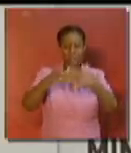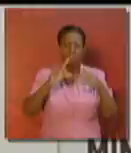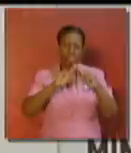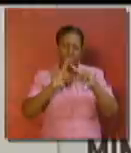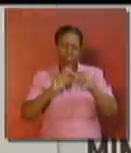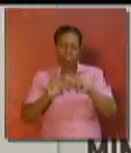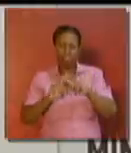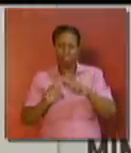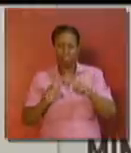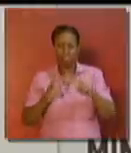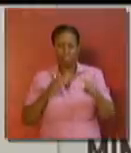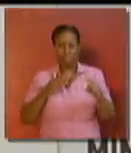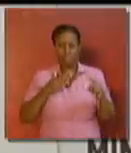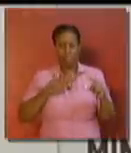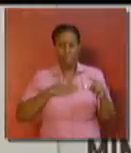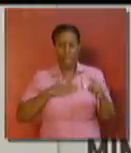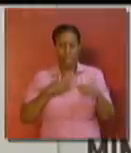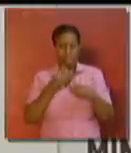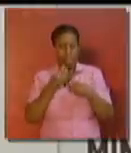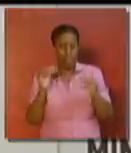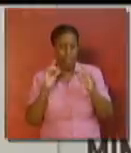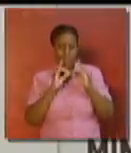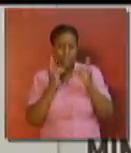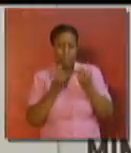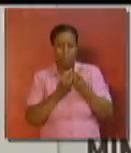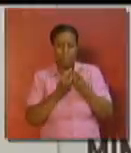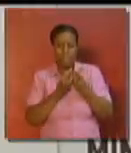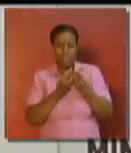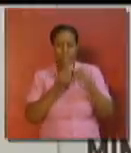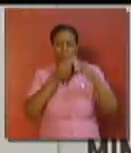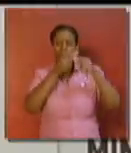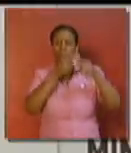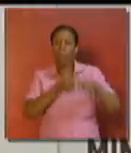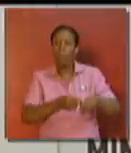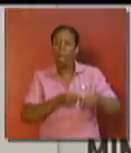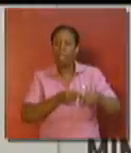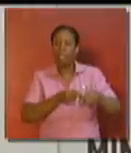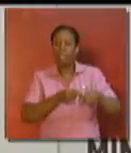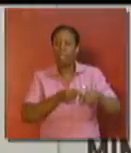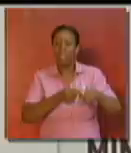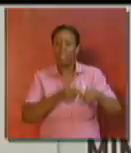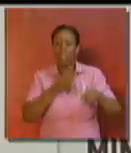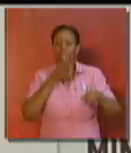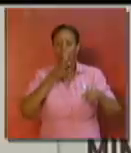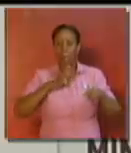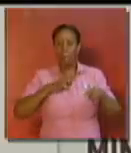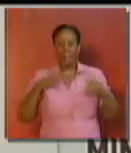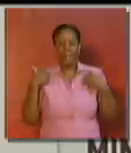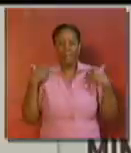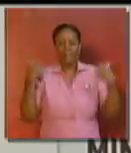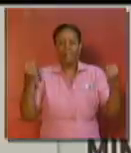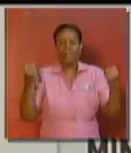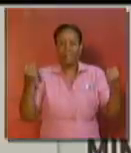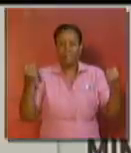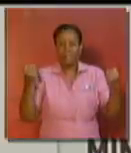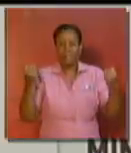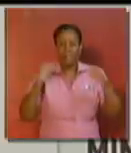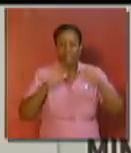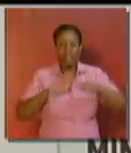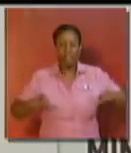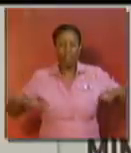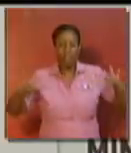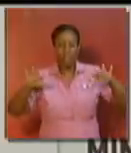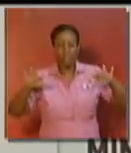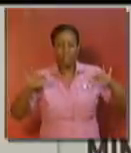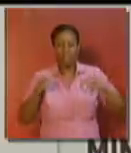part of the Ministry of Health. And we have been responsible for assisting in improving the healthy outcomes for both mothers